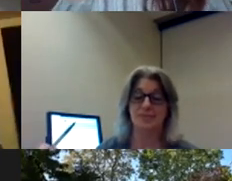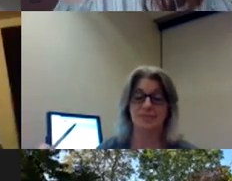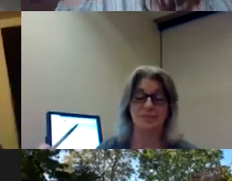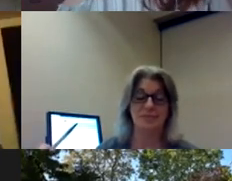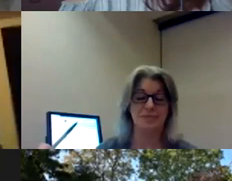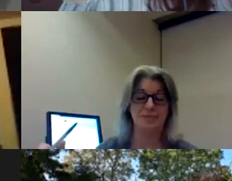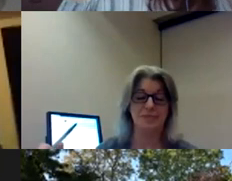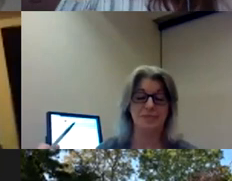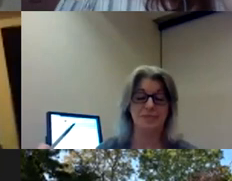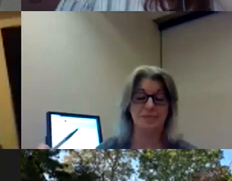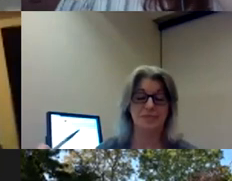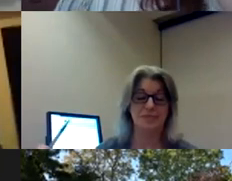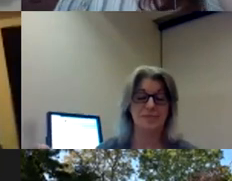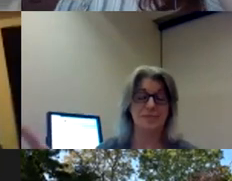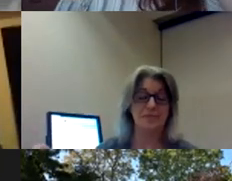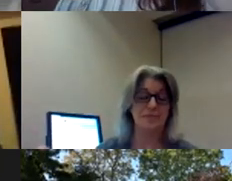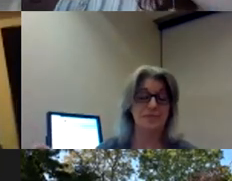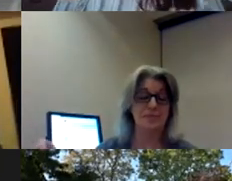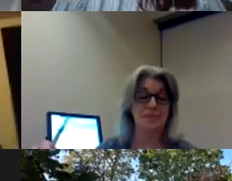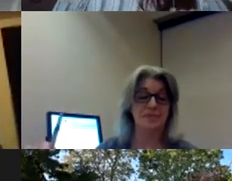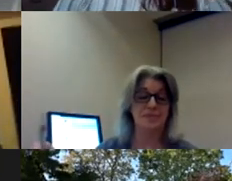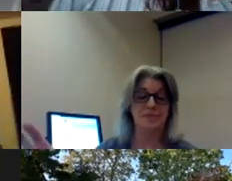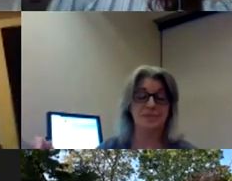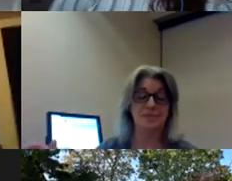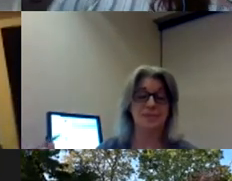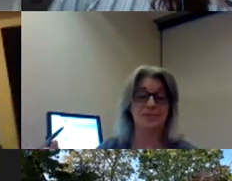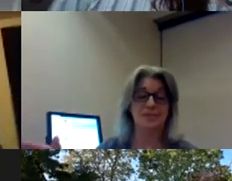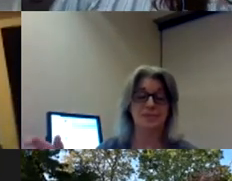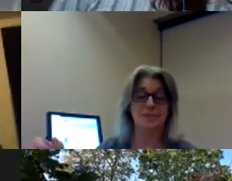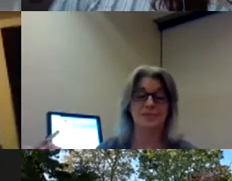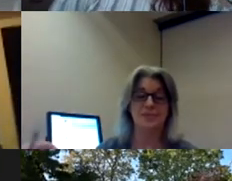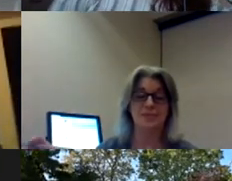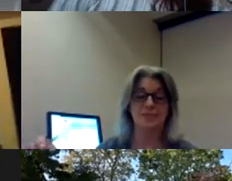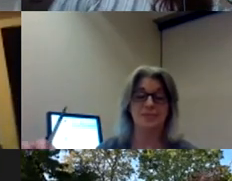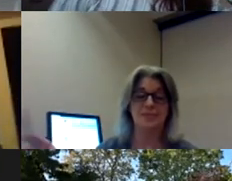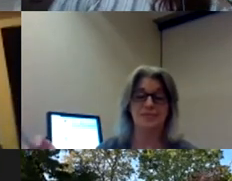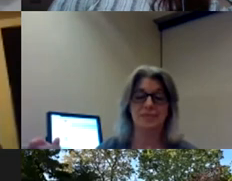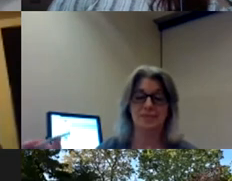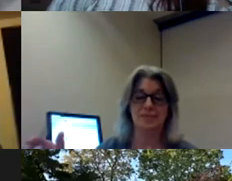we'd paid them off. So quite a few, but that's the stage that Janet